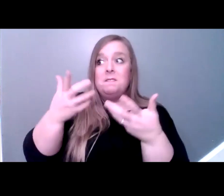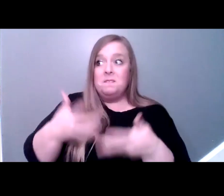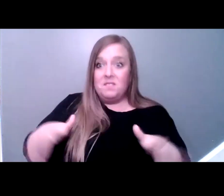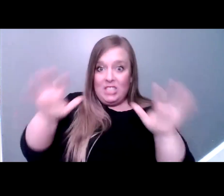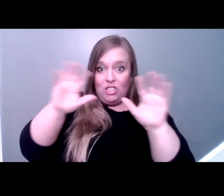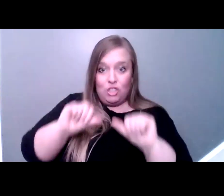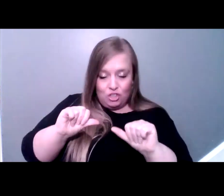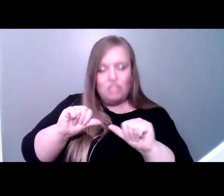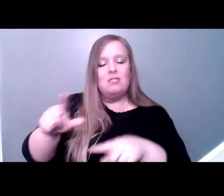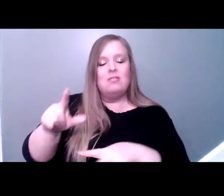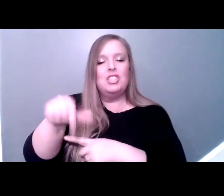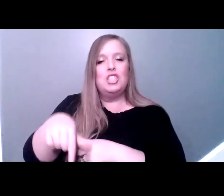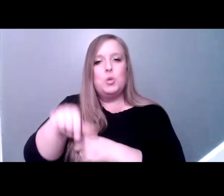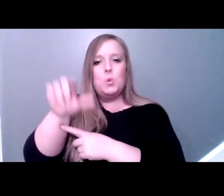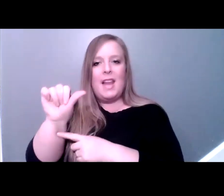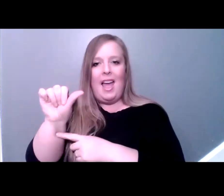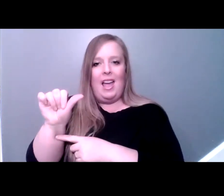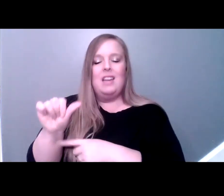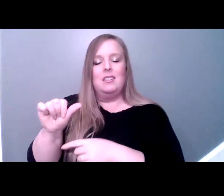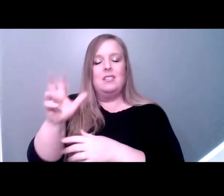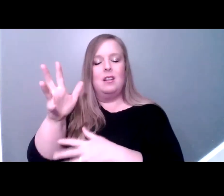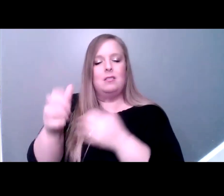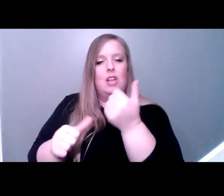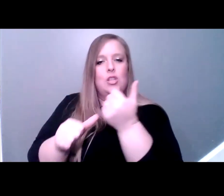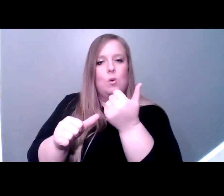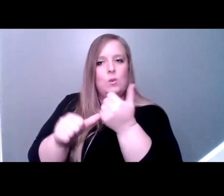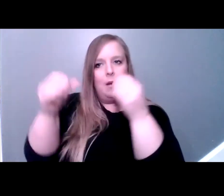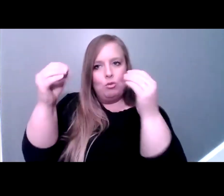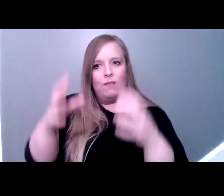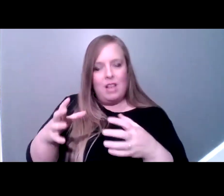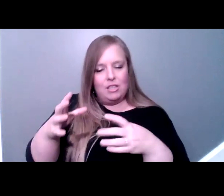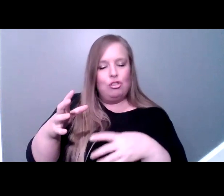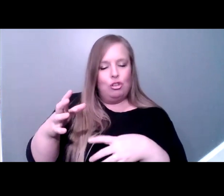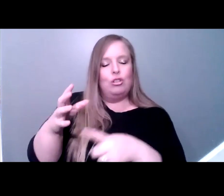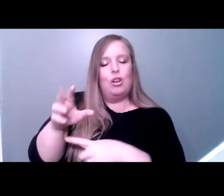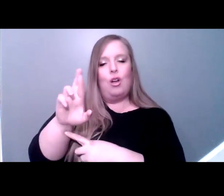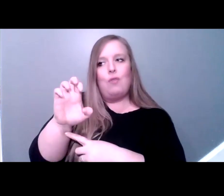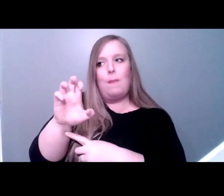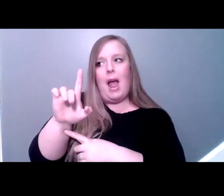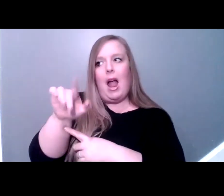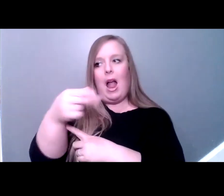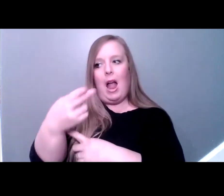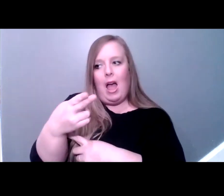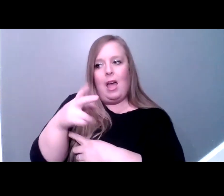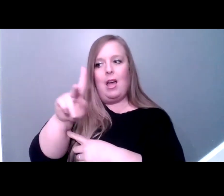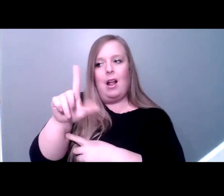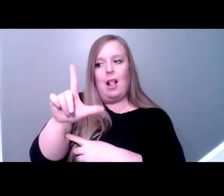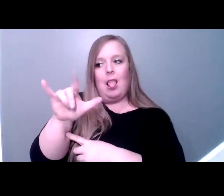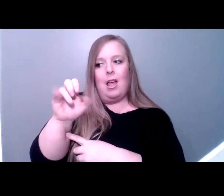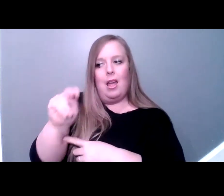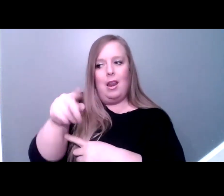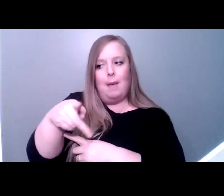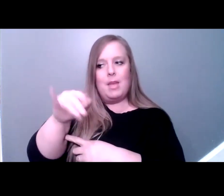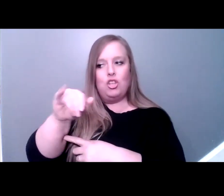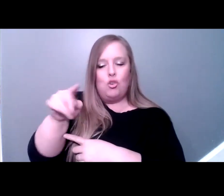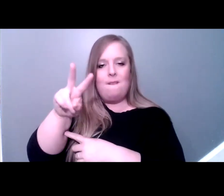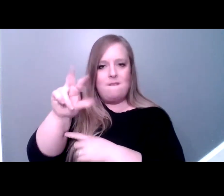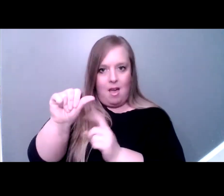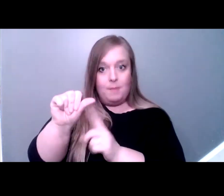opportunity facilitated by Associate Professor Rebecca Klein-Pashova of the Department of History at Purdue